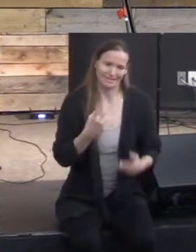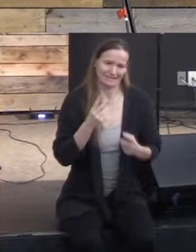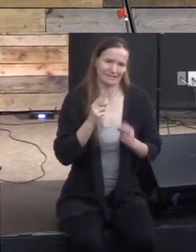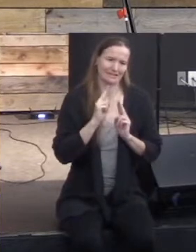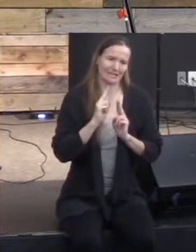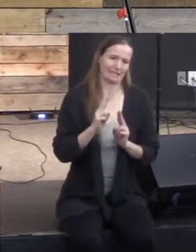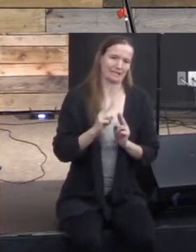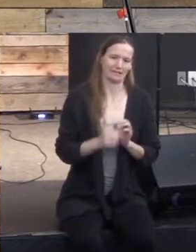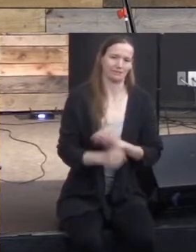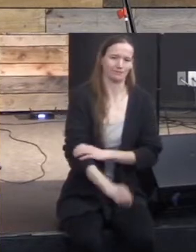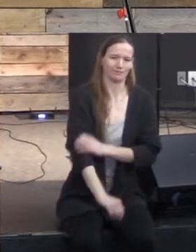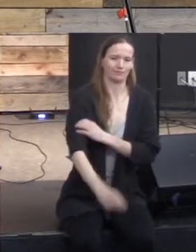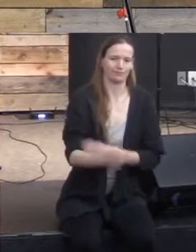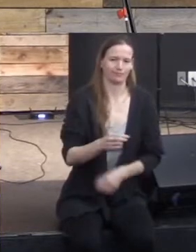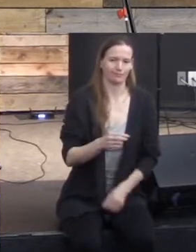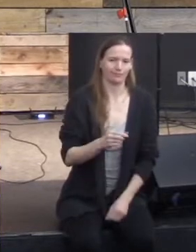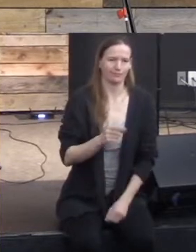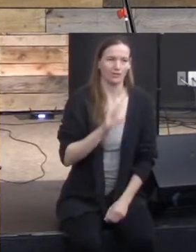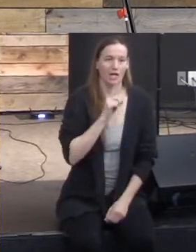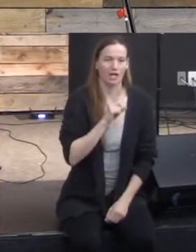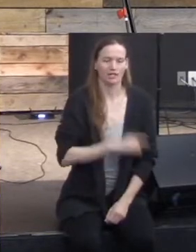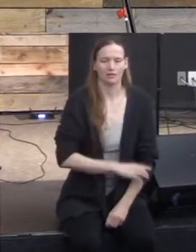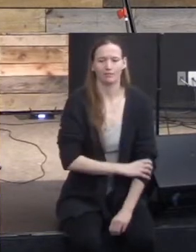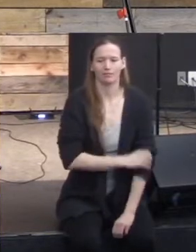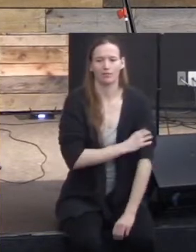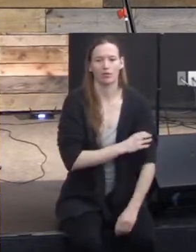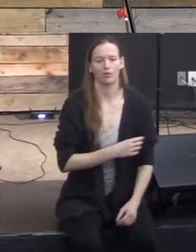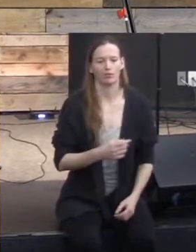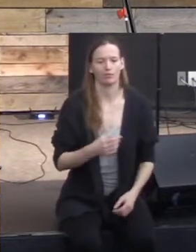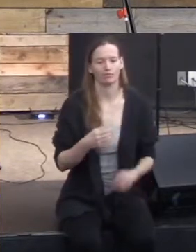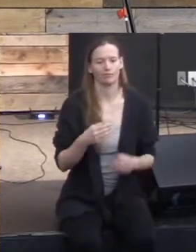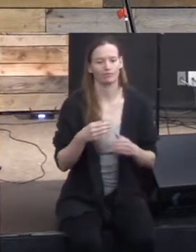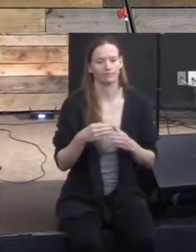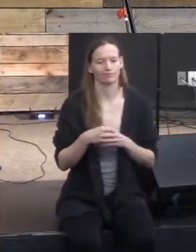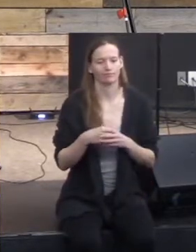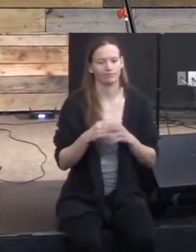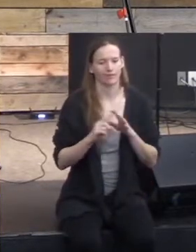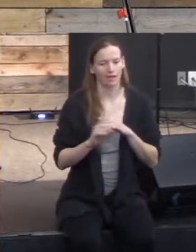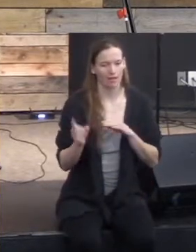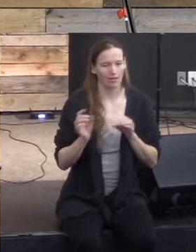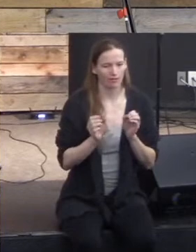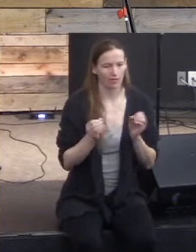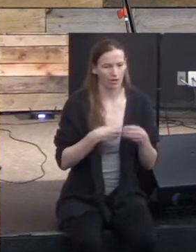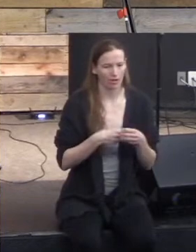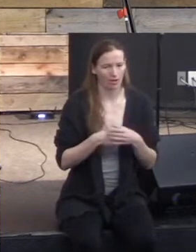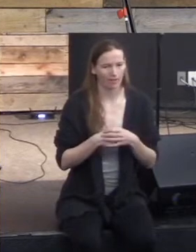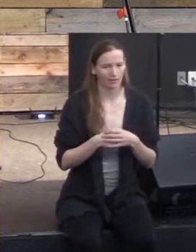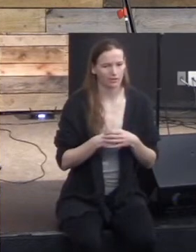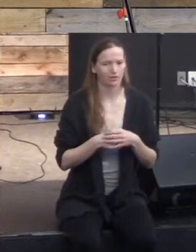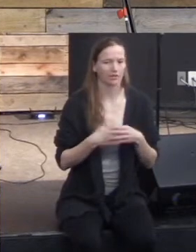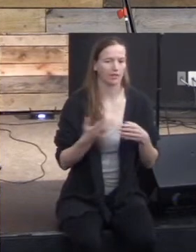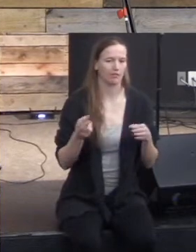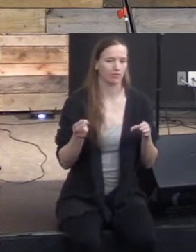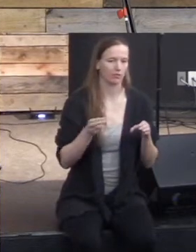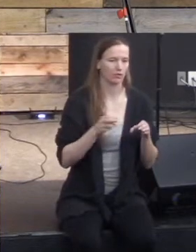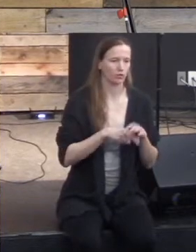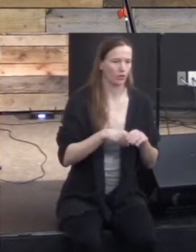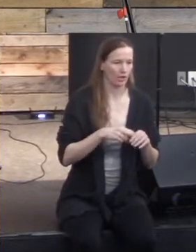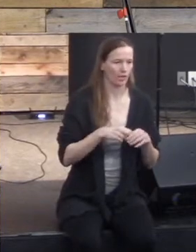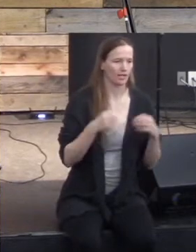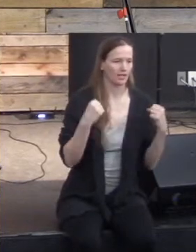So I left his office and went and signed up at the Recplex and joined and started my series of triathlons and things like that.